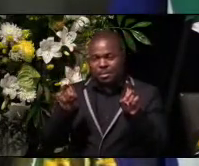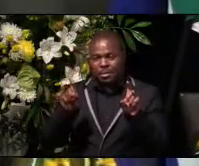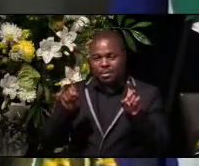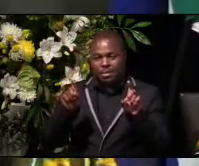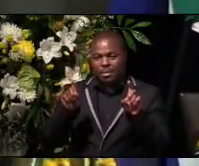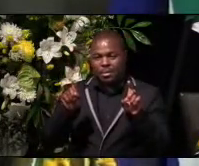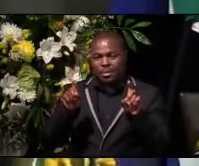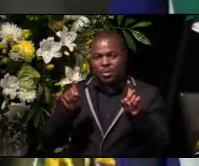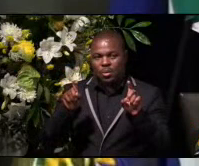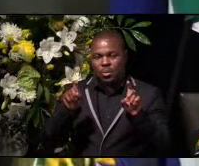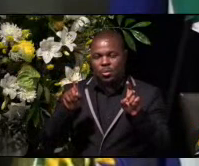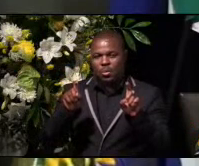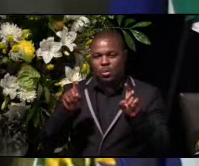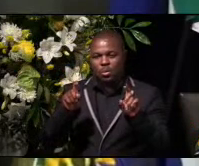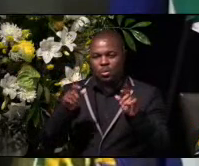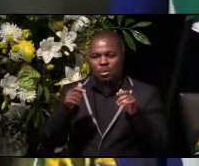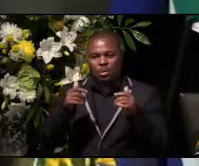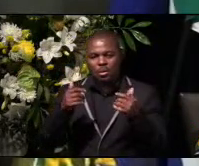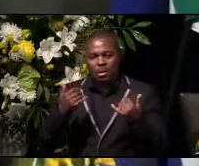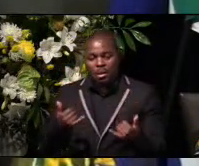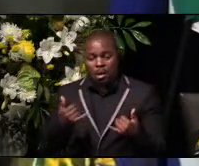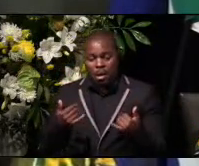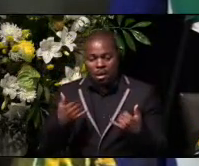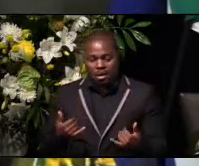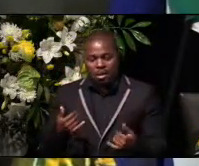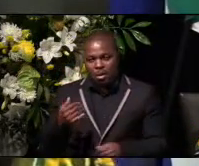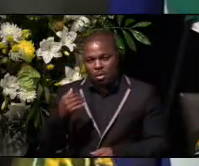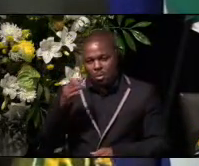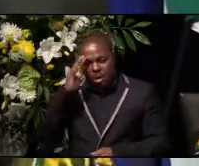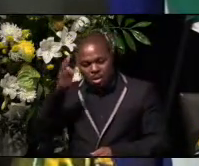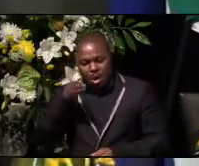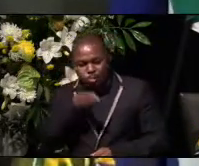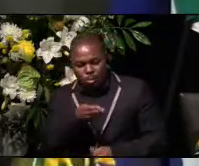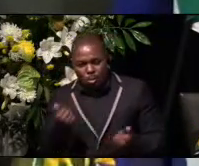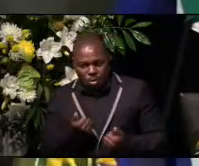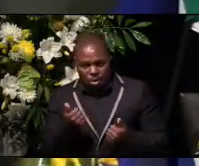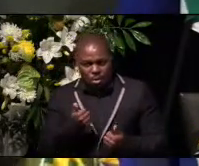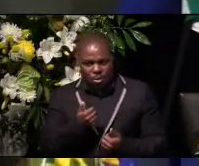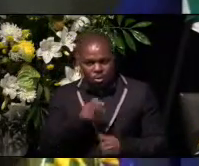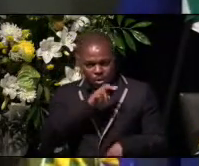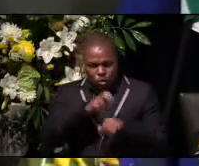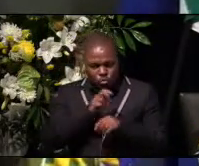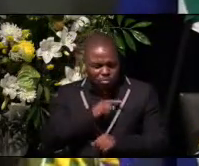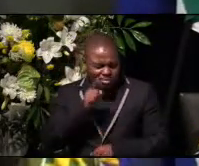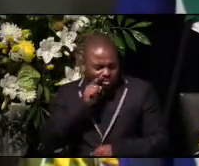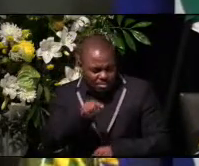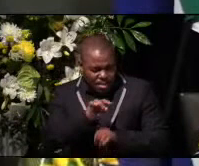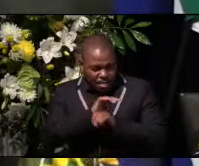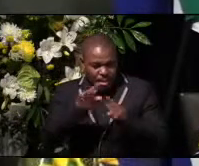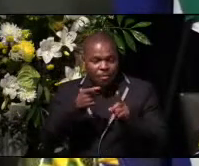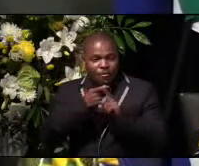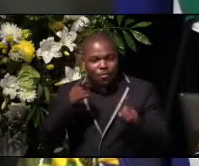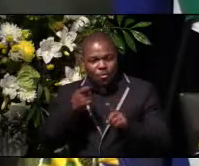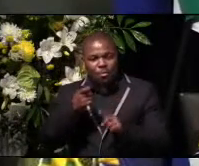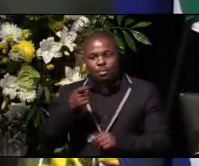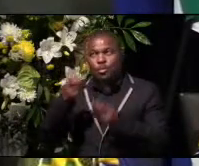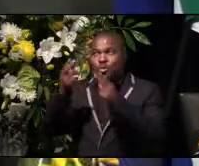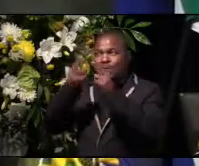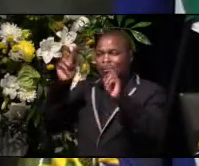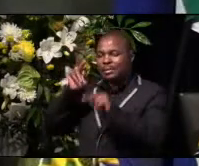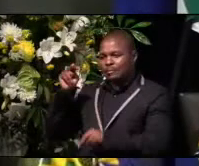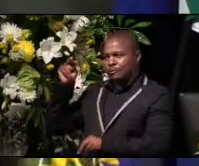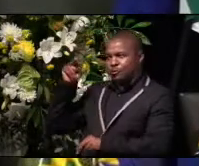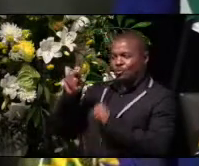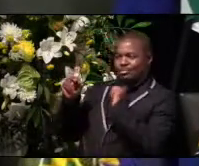new Innovative element that's now being on the table and that we must have a very close look at especially from a university point of view